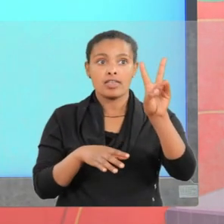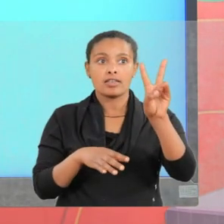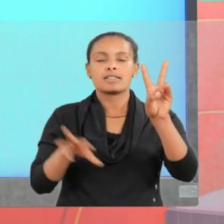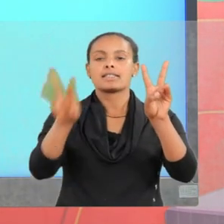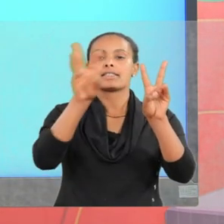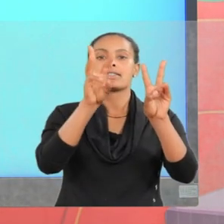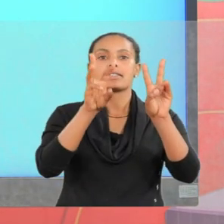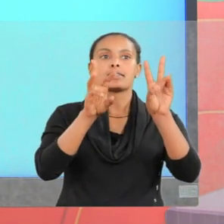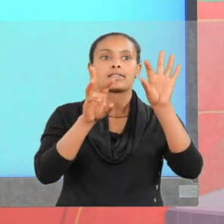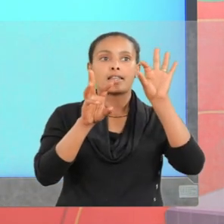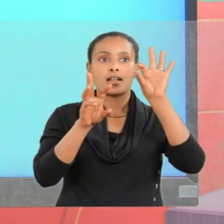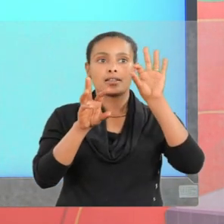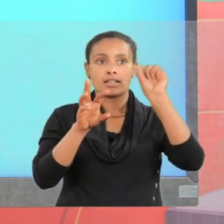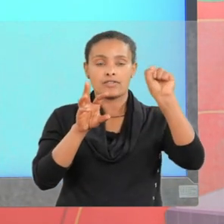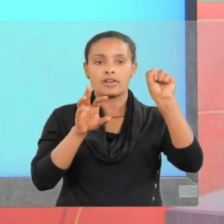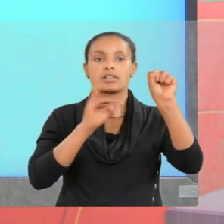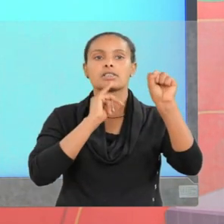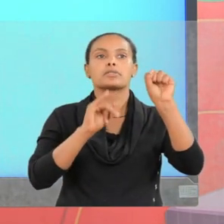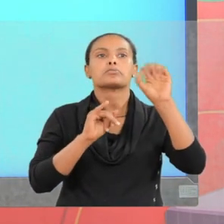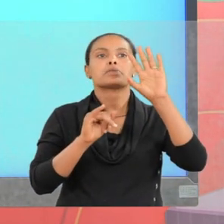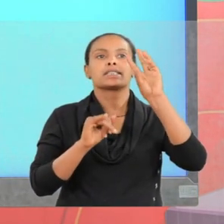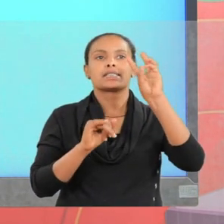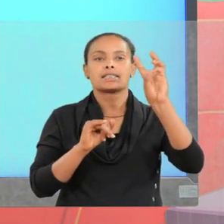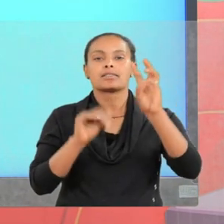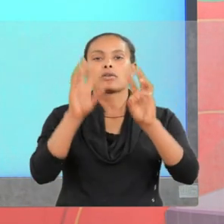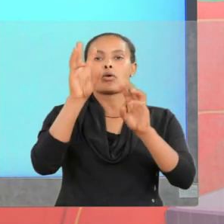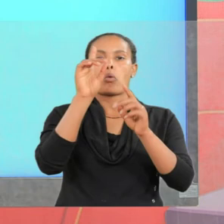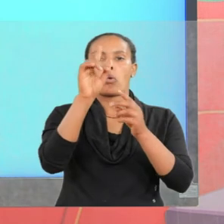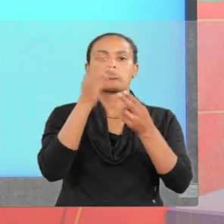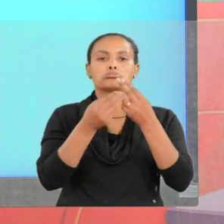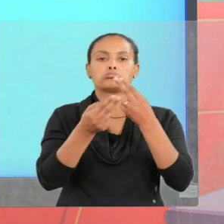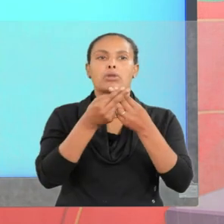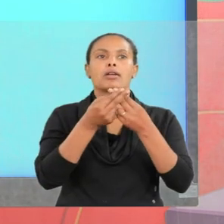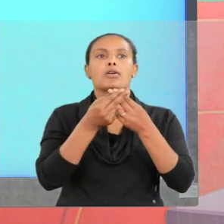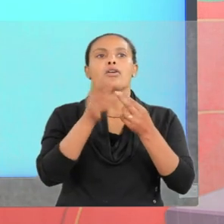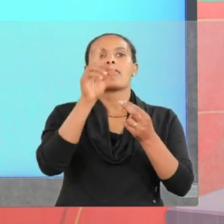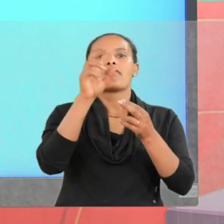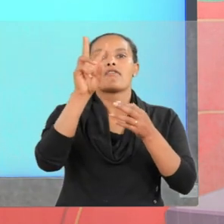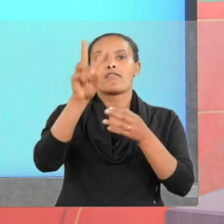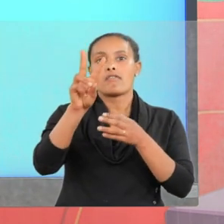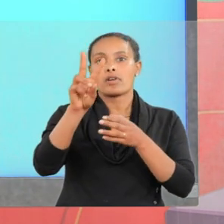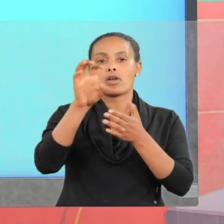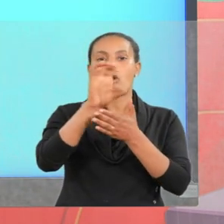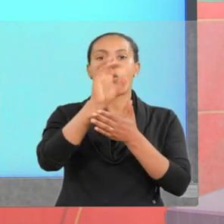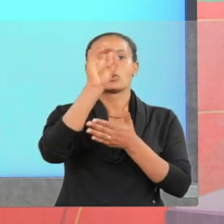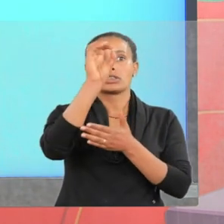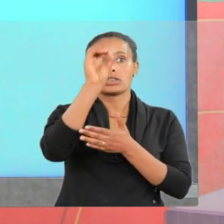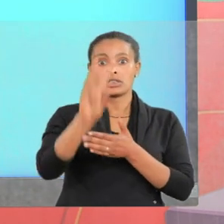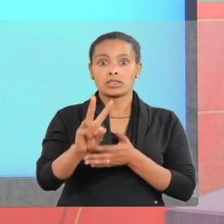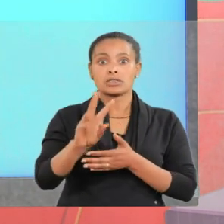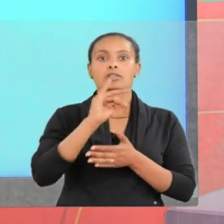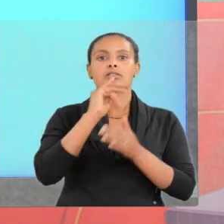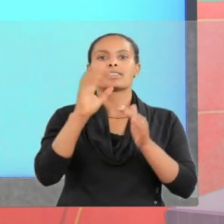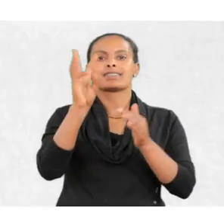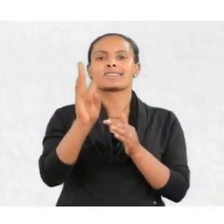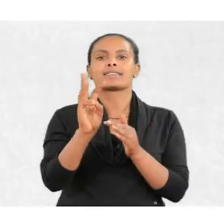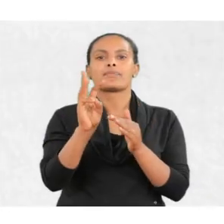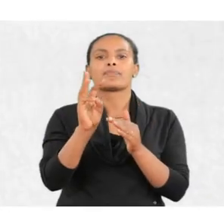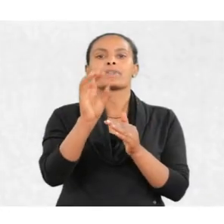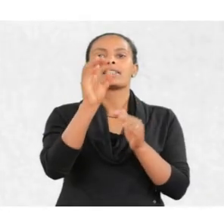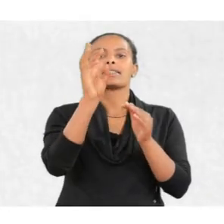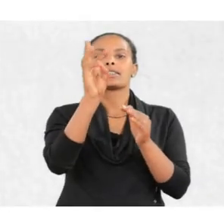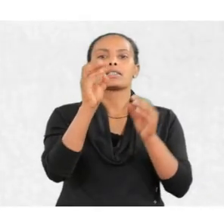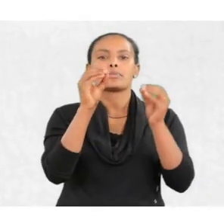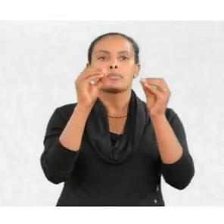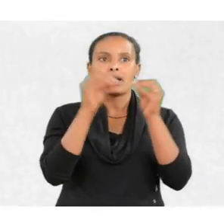6, 1 times 6 plus 3 times valence electron of oxygen, again 6, equal 6